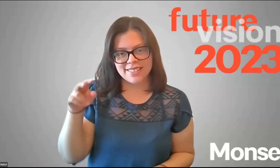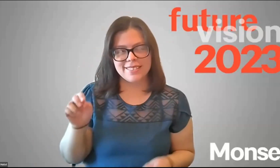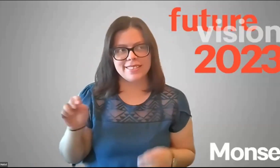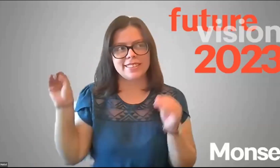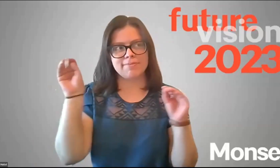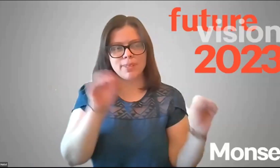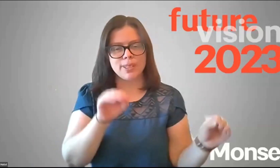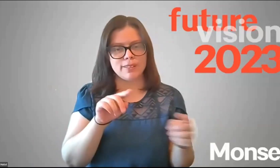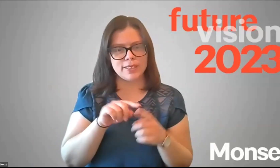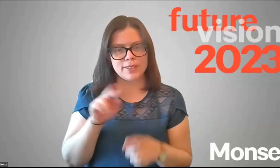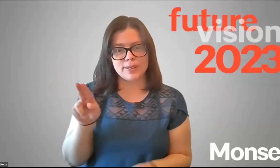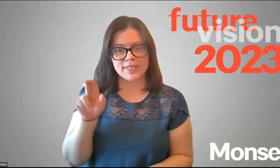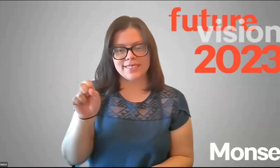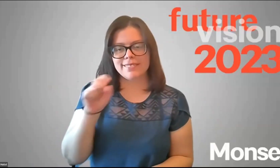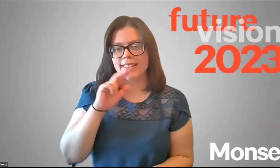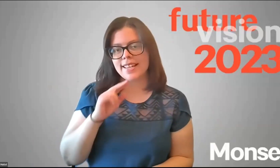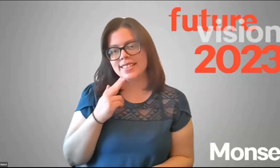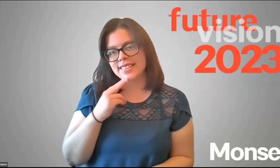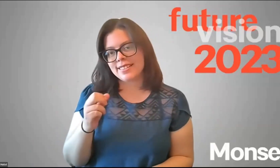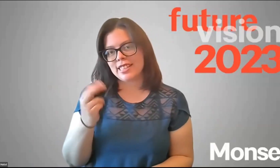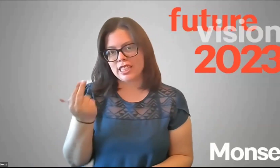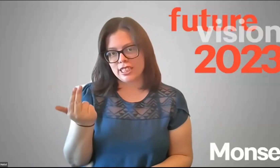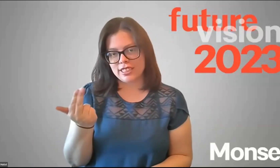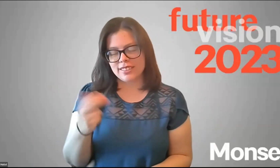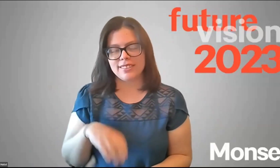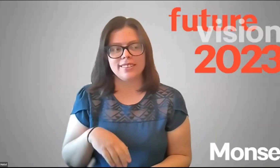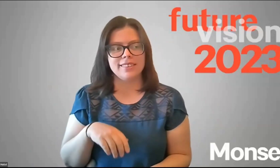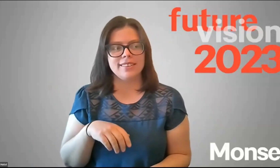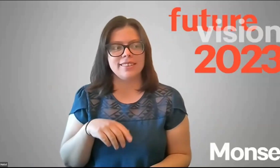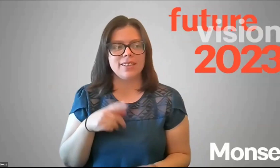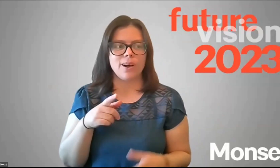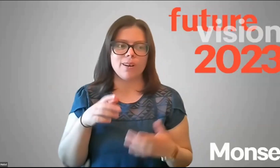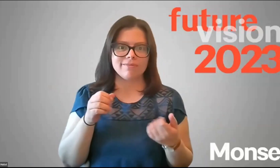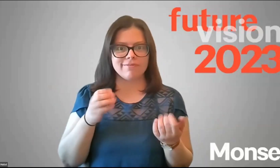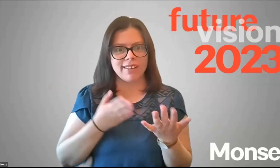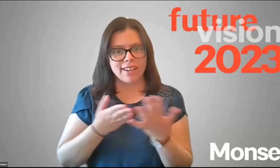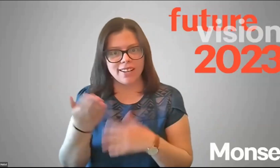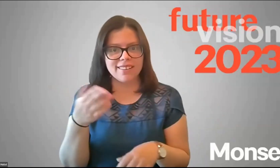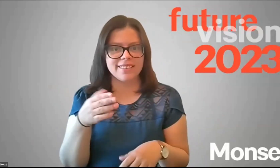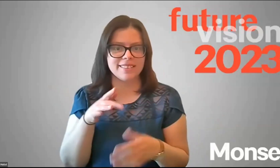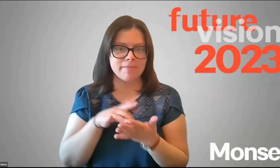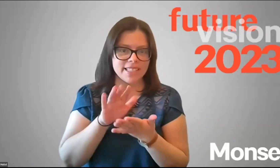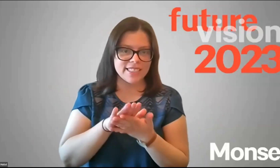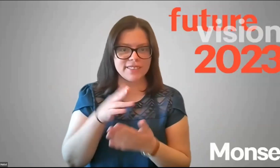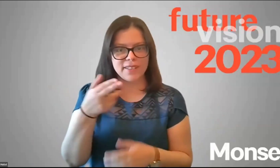Yeah, so I was born and raised in Mexico, and I moved to the United States when I was 13.